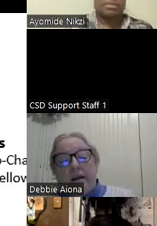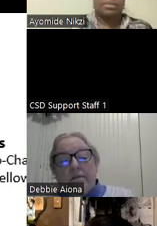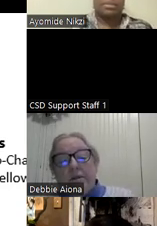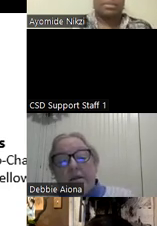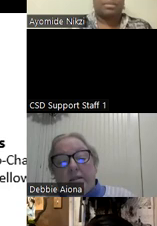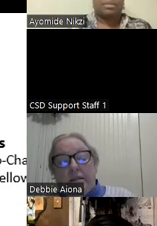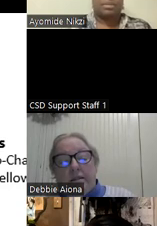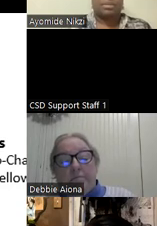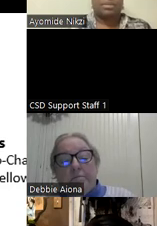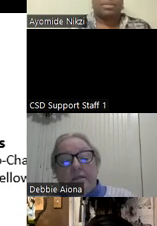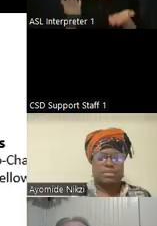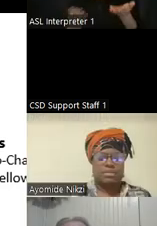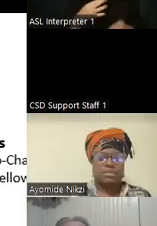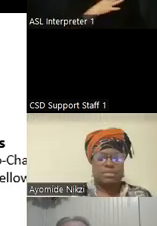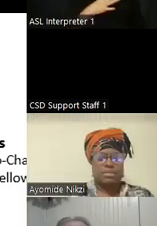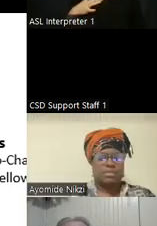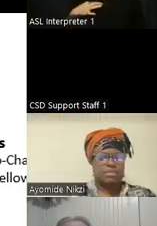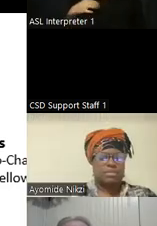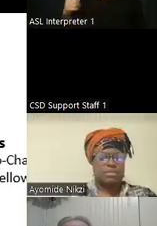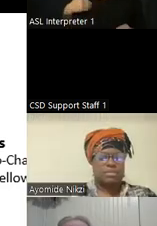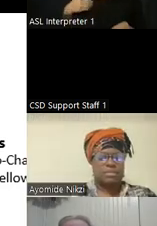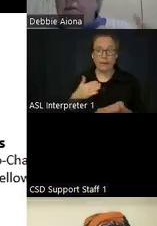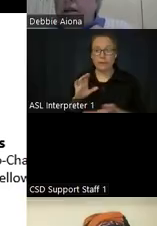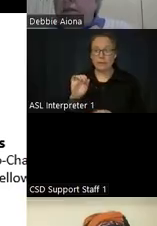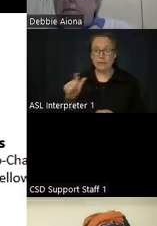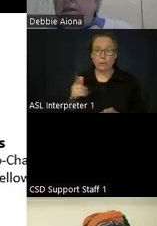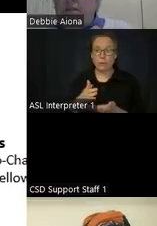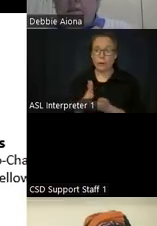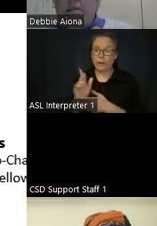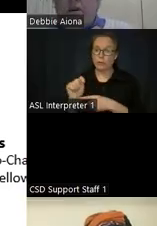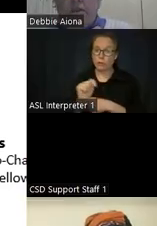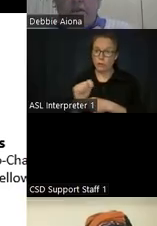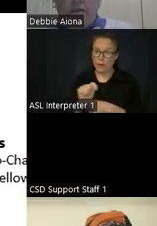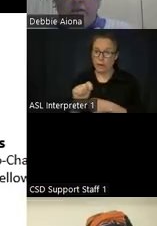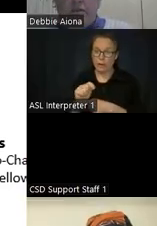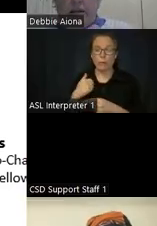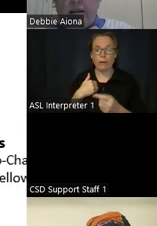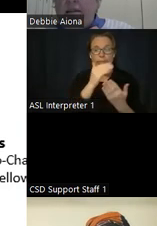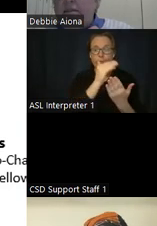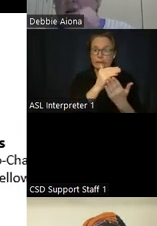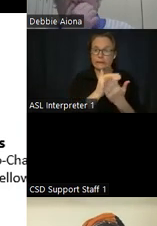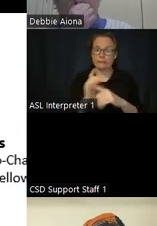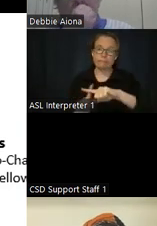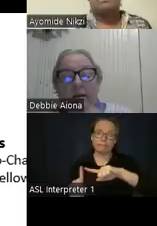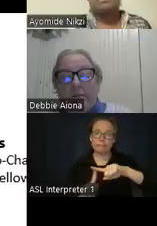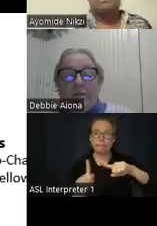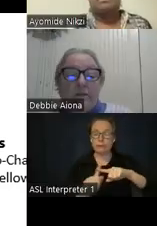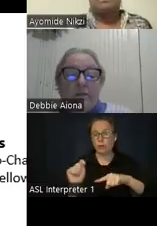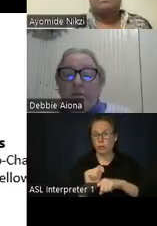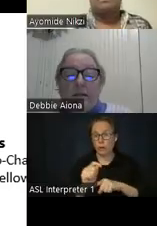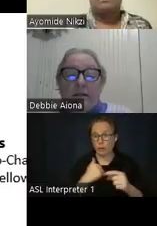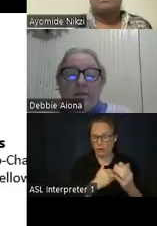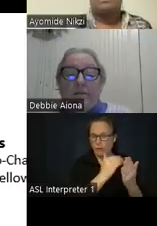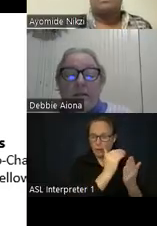the staff got civil rights training. So you kind of just have a list of all the different trainings and, you